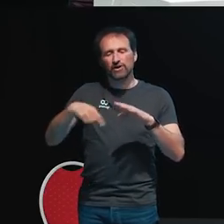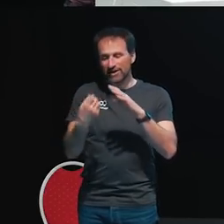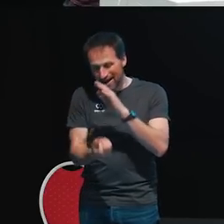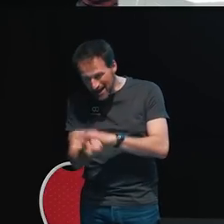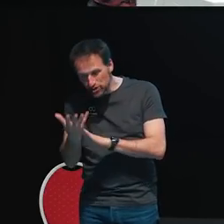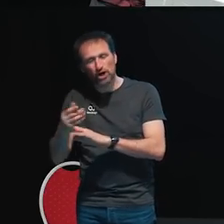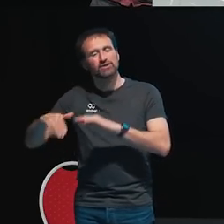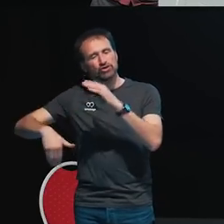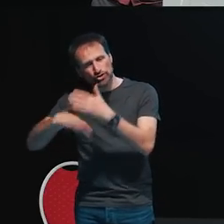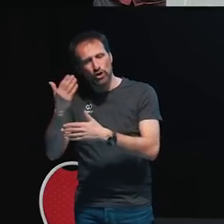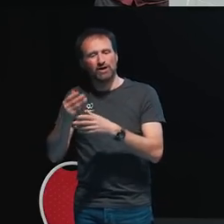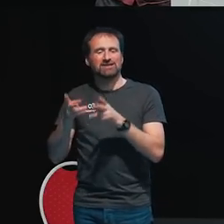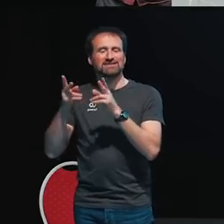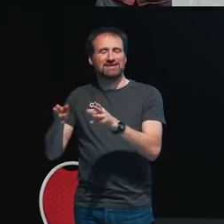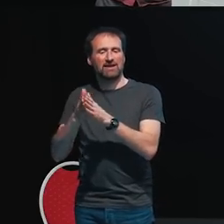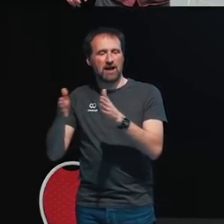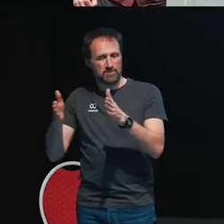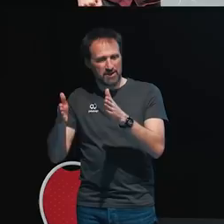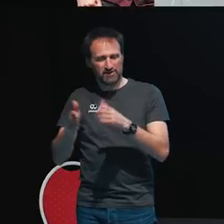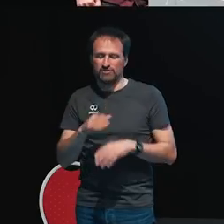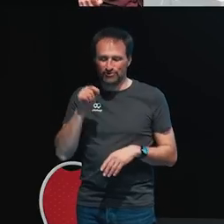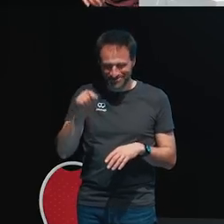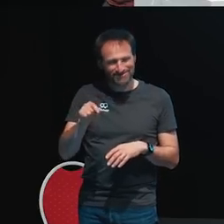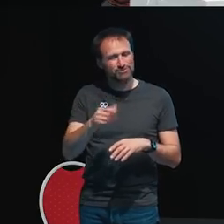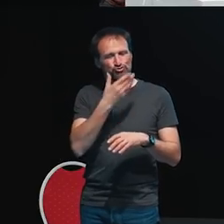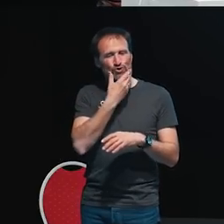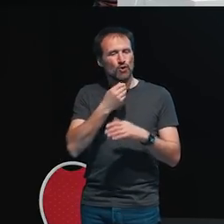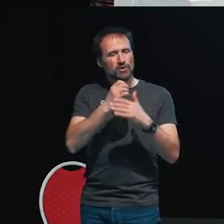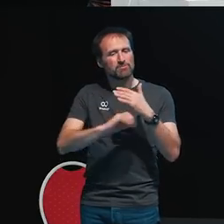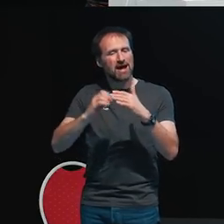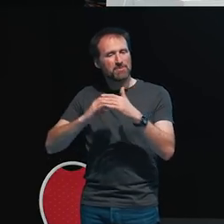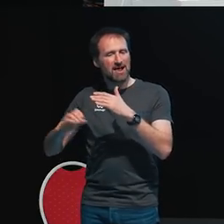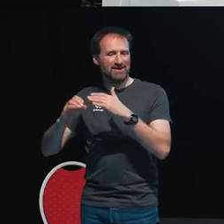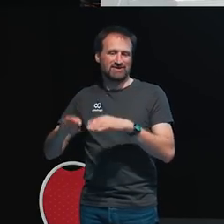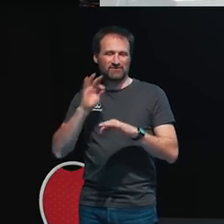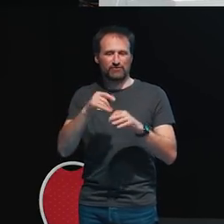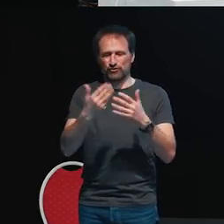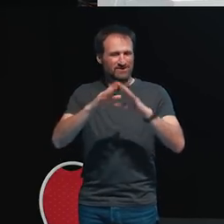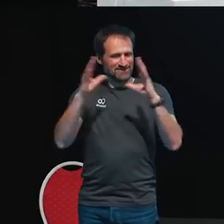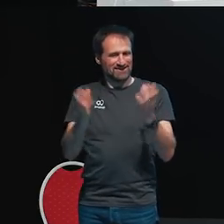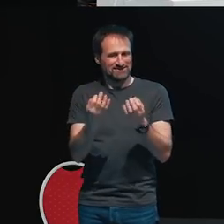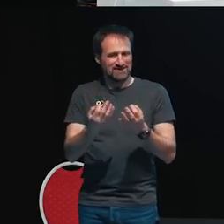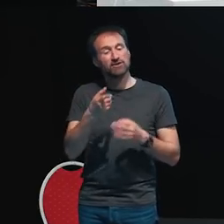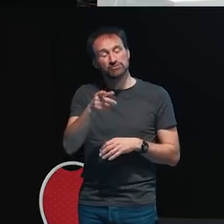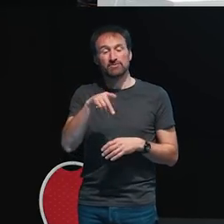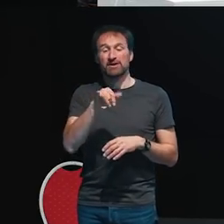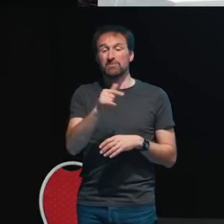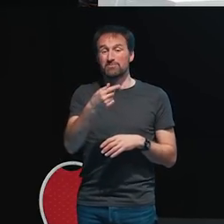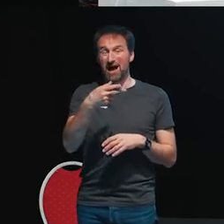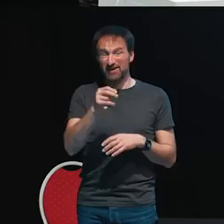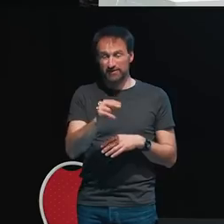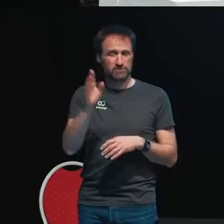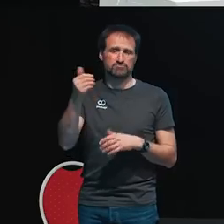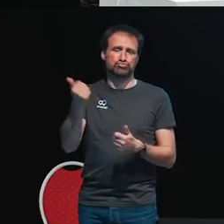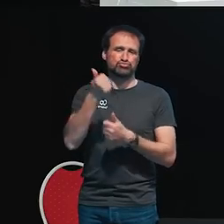would allow nice on-demand pipelining of the whole thing. So that would be really great to have. Python is inspiring in that